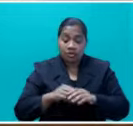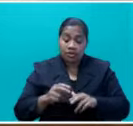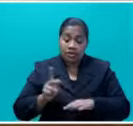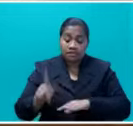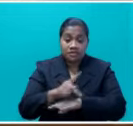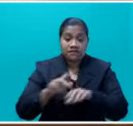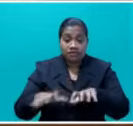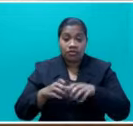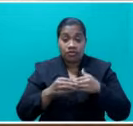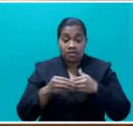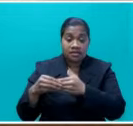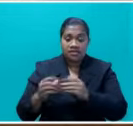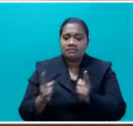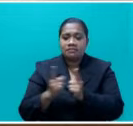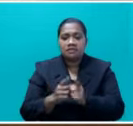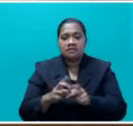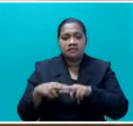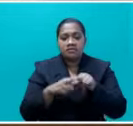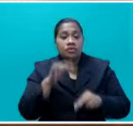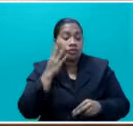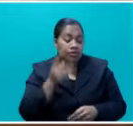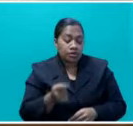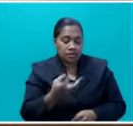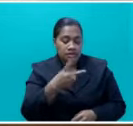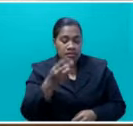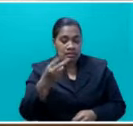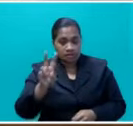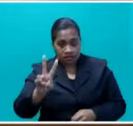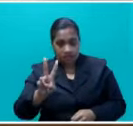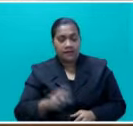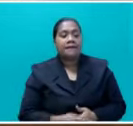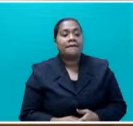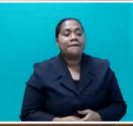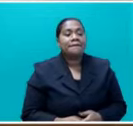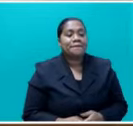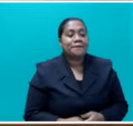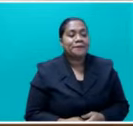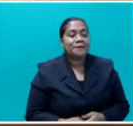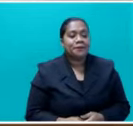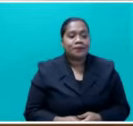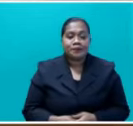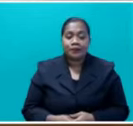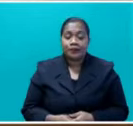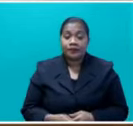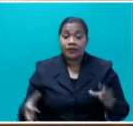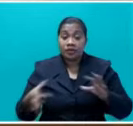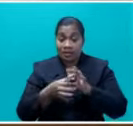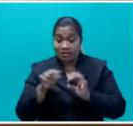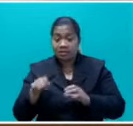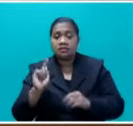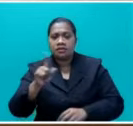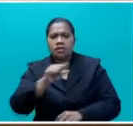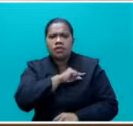in Fiji in early 2022. Mr. Speaker, connected to this is the quality